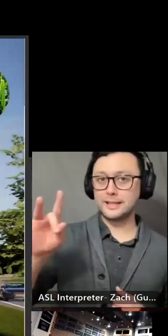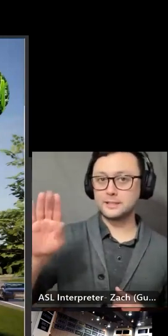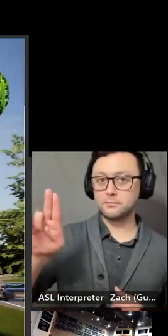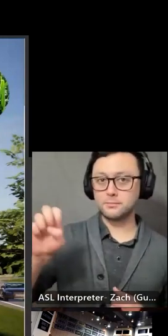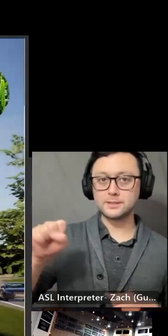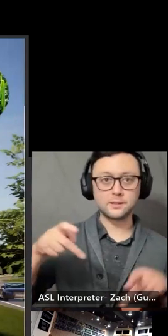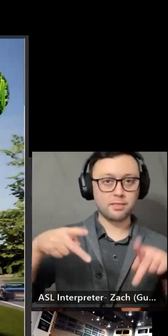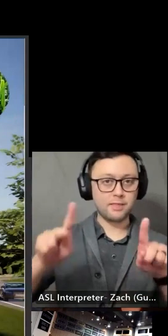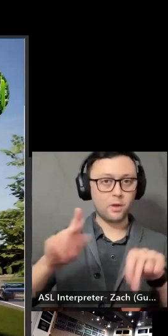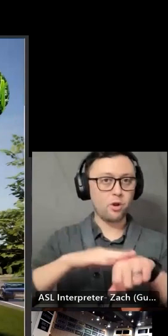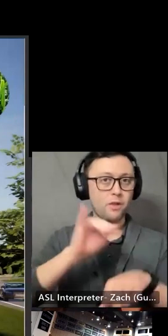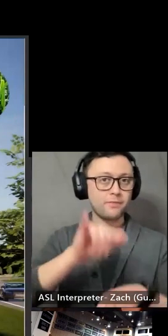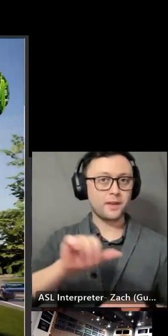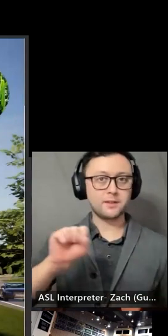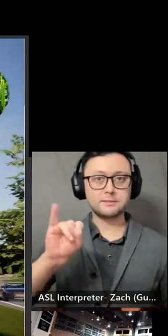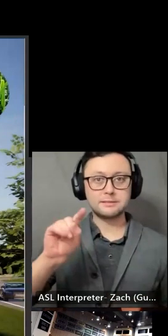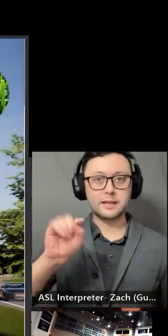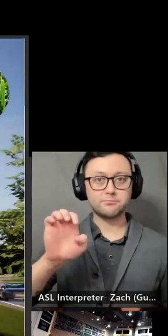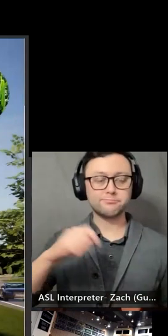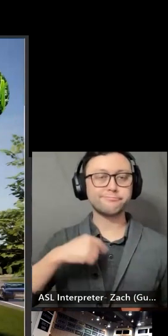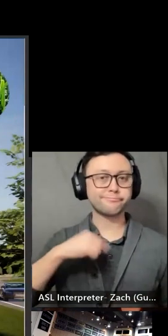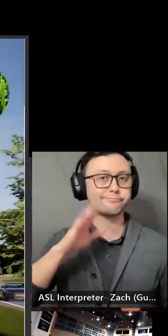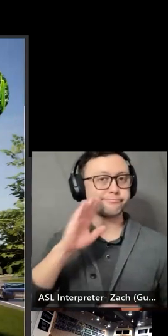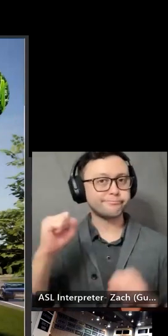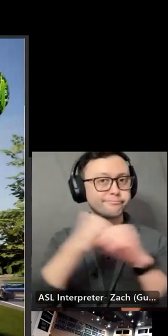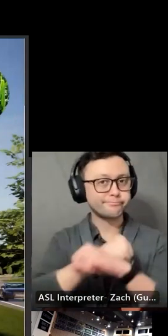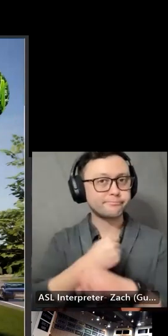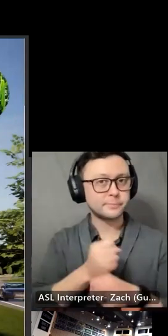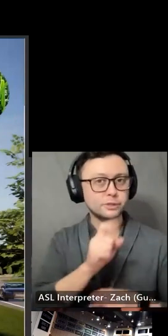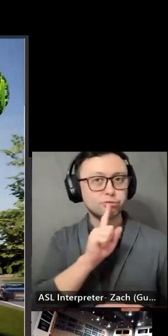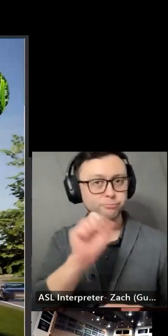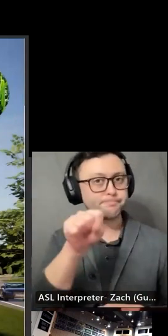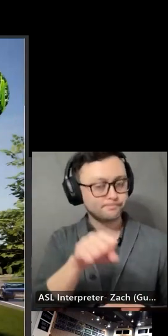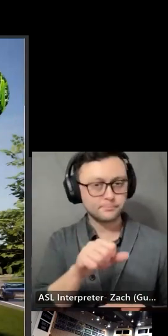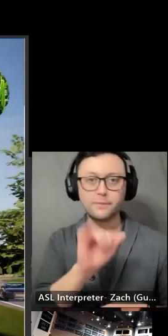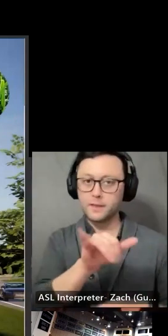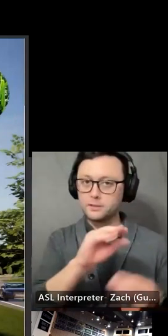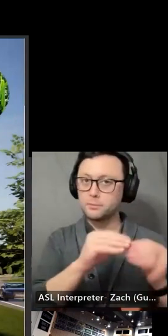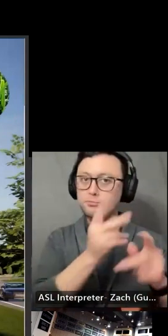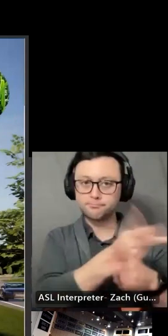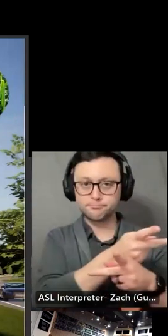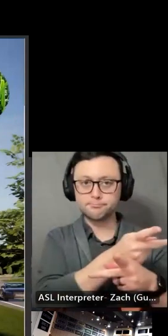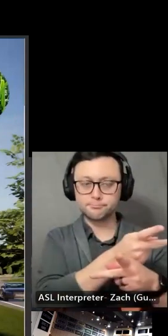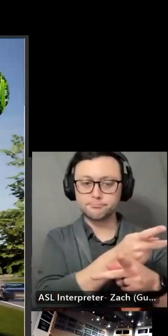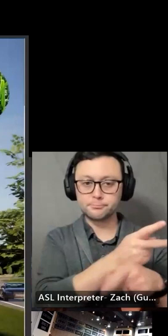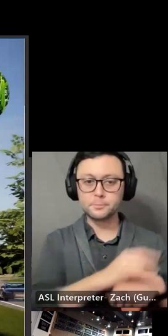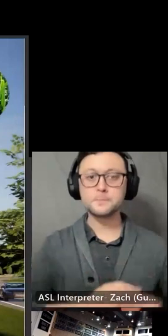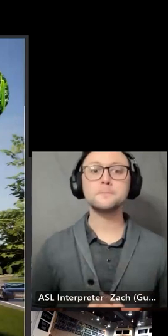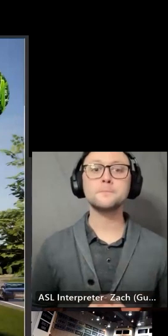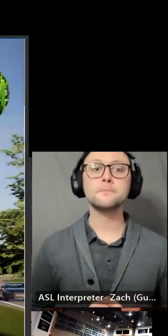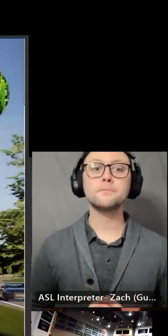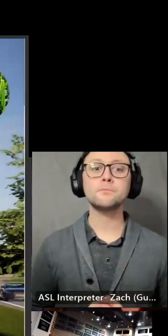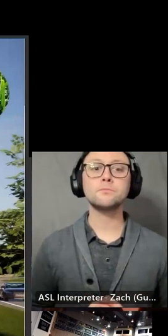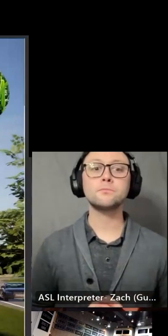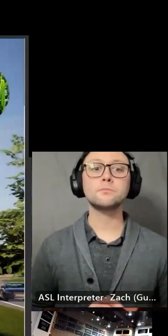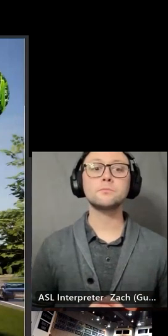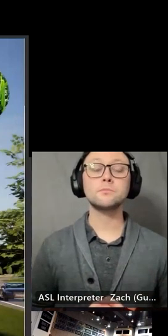site. And I intend to fight very hard to make sure that that's the number you stick to. And if we get from six done, we're going to bring it